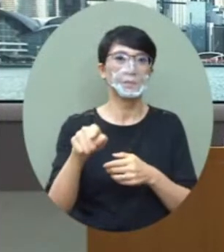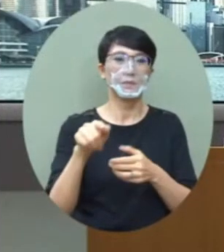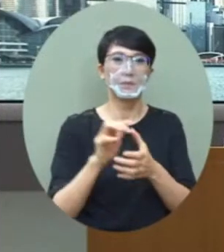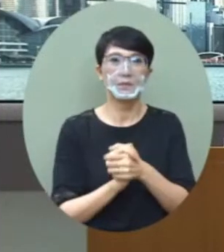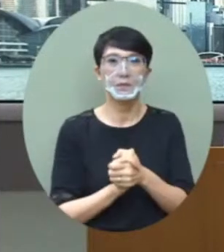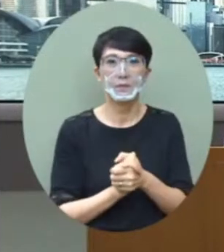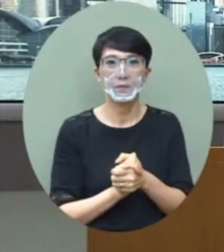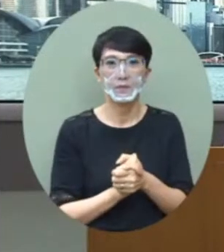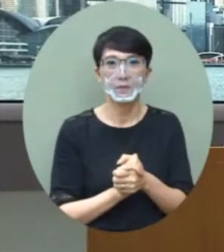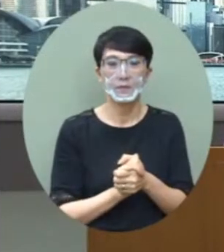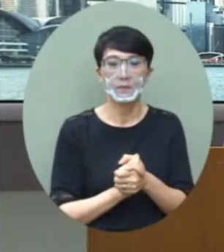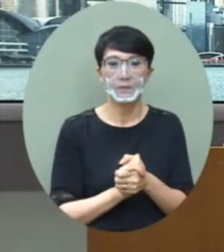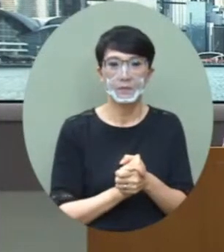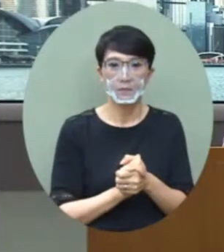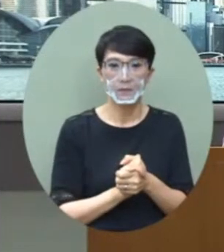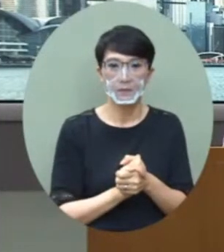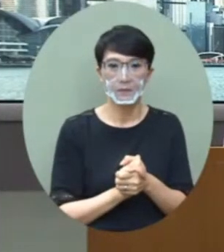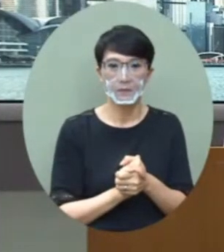Next,